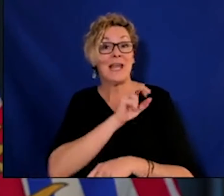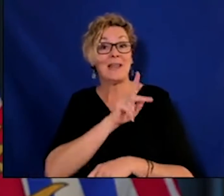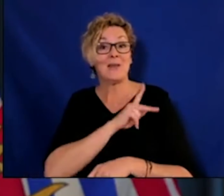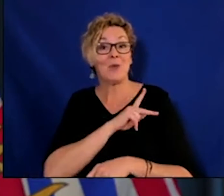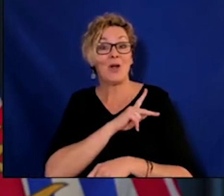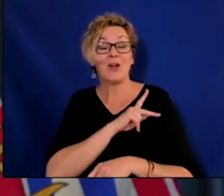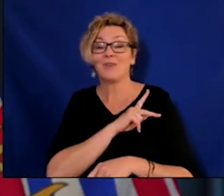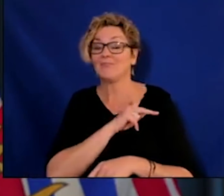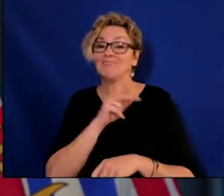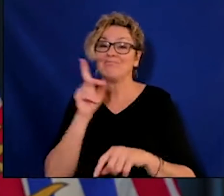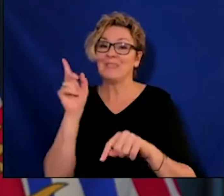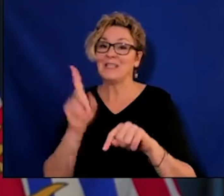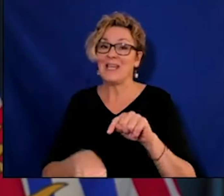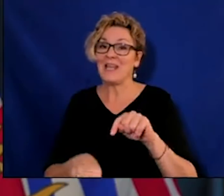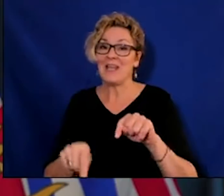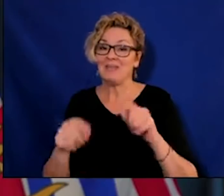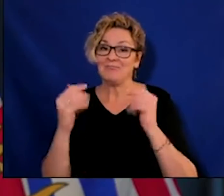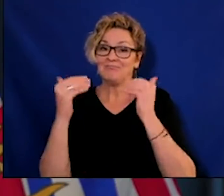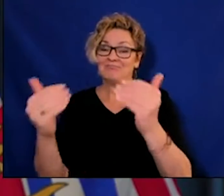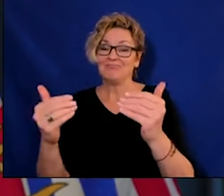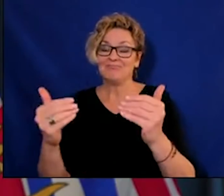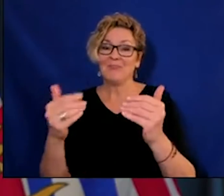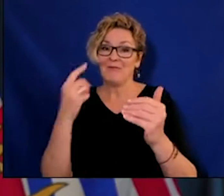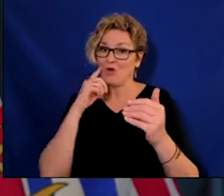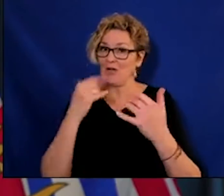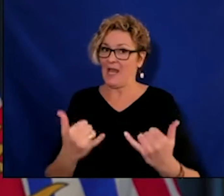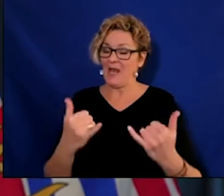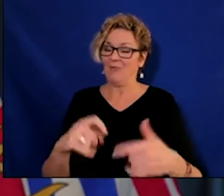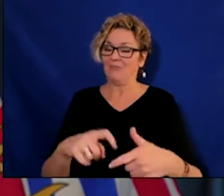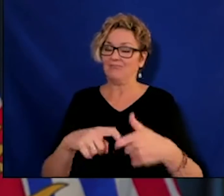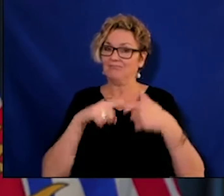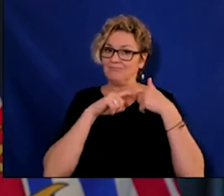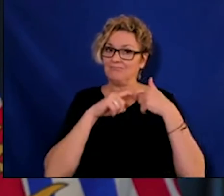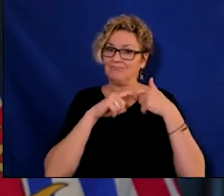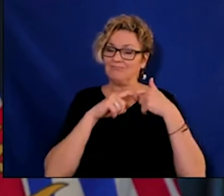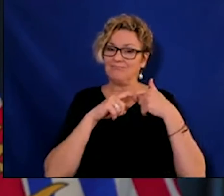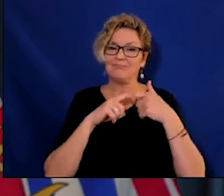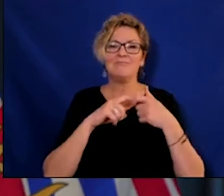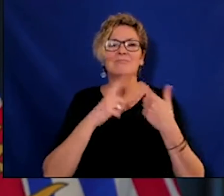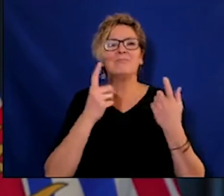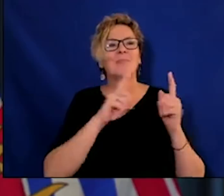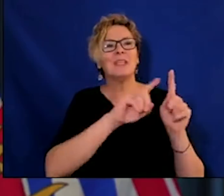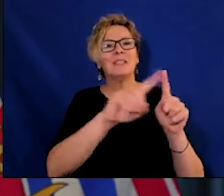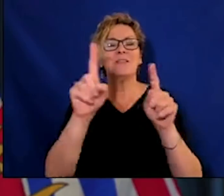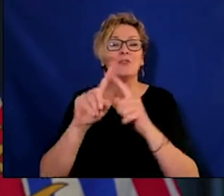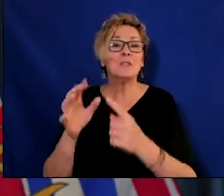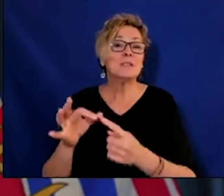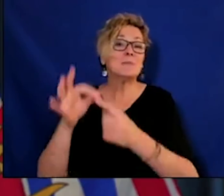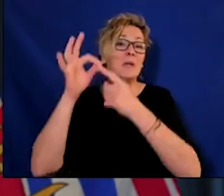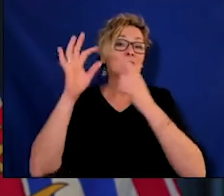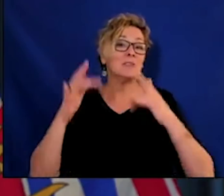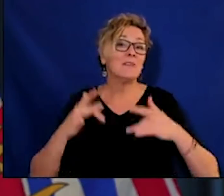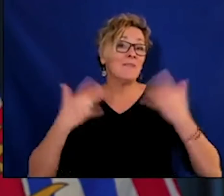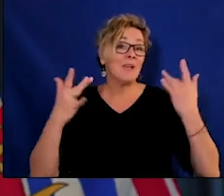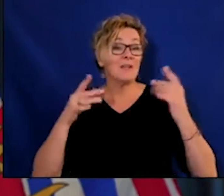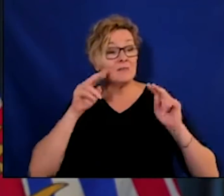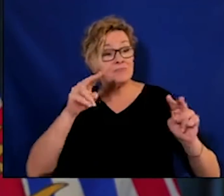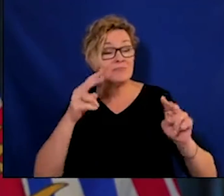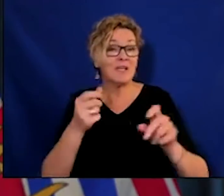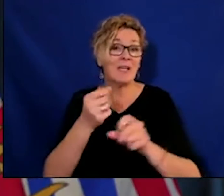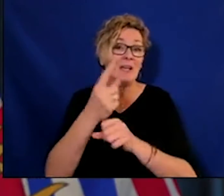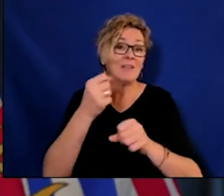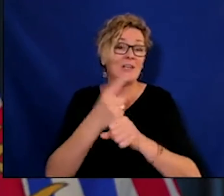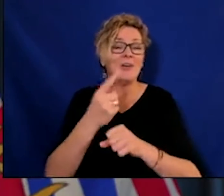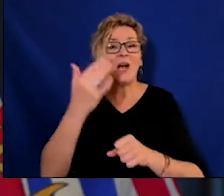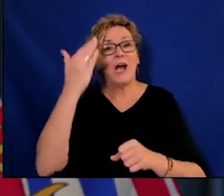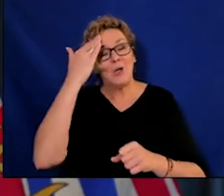approved across the province. Those are suspended. We need to monitor what we are doing right now